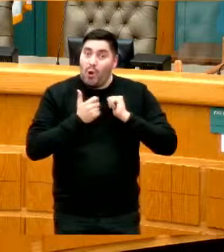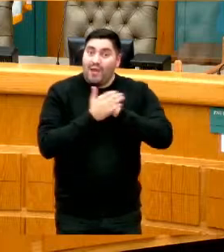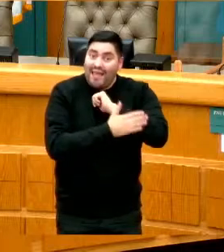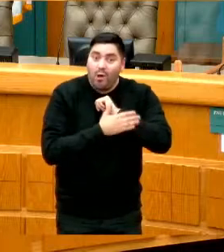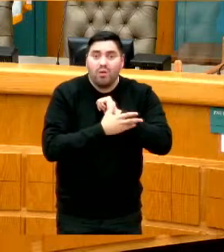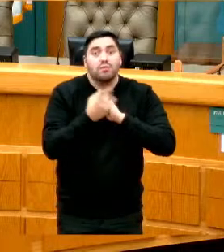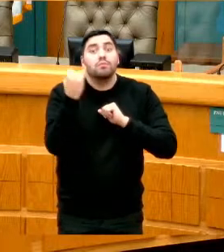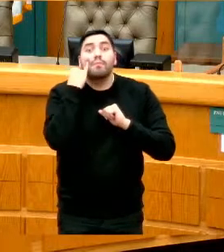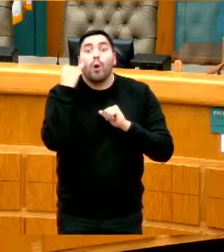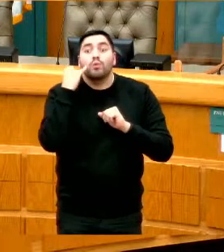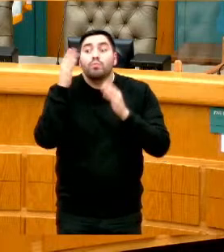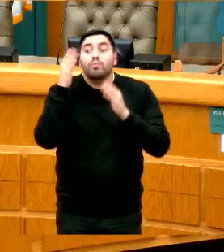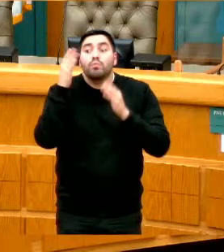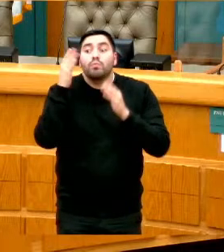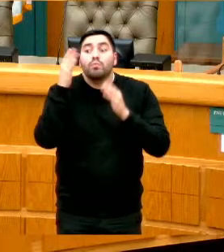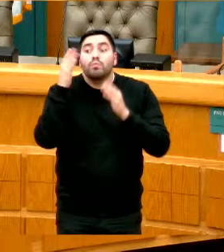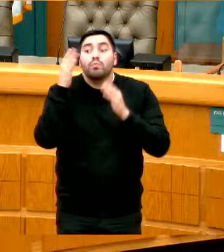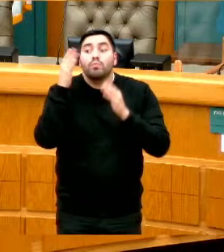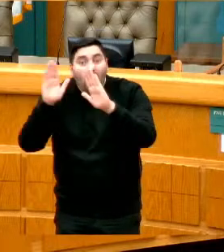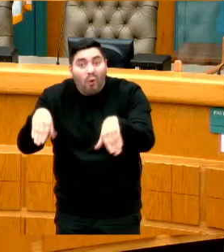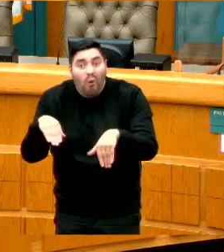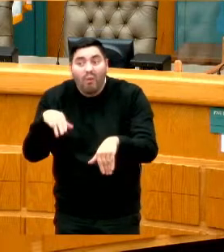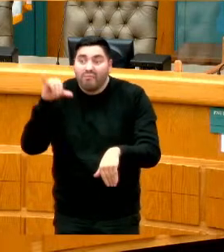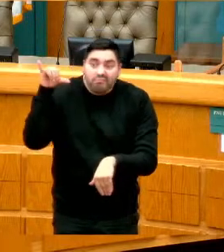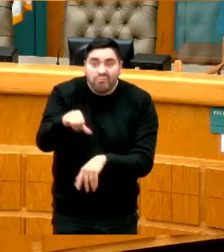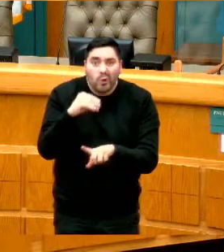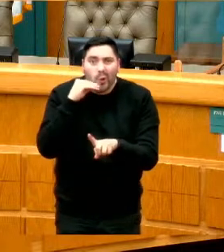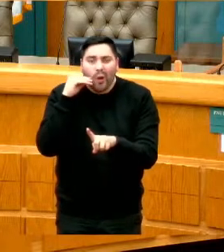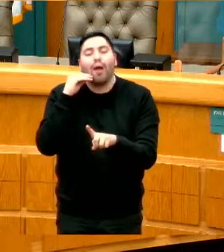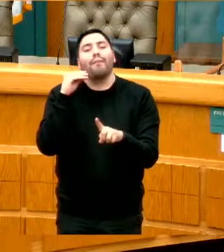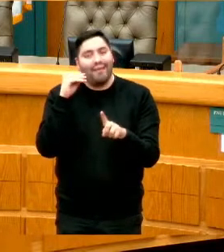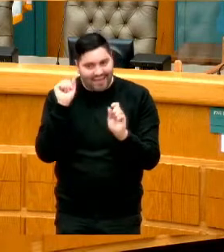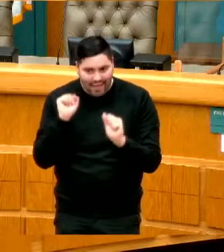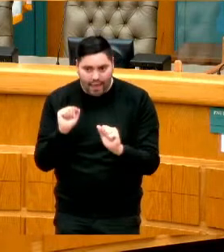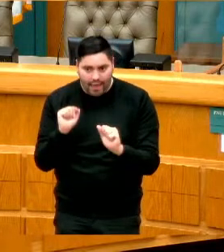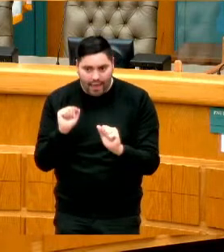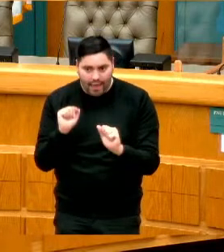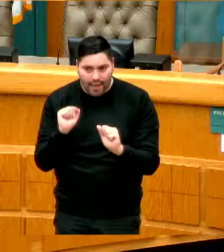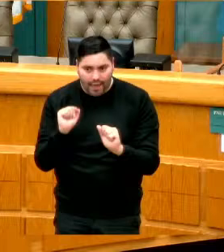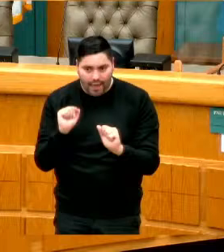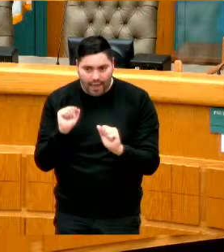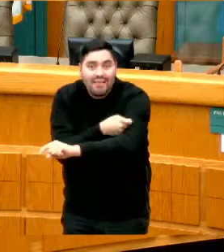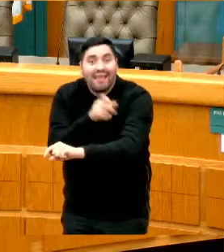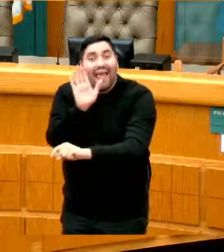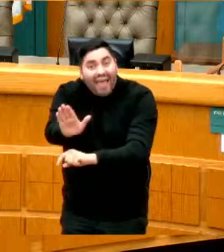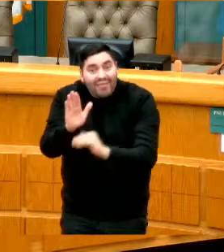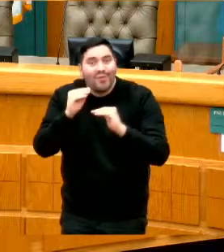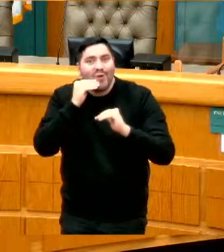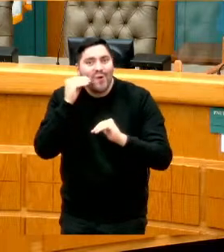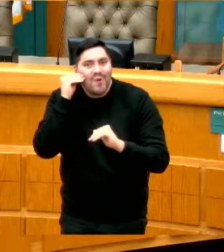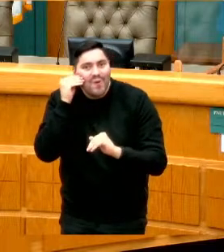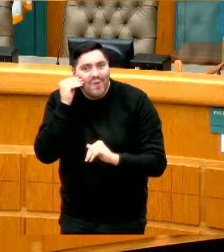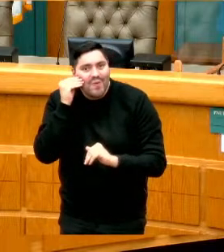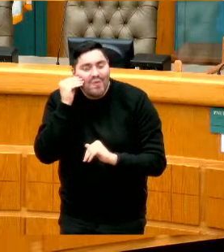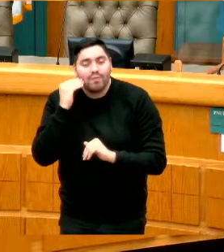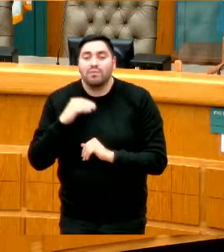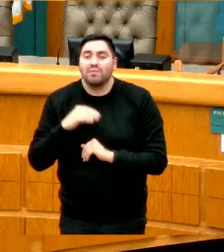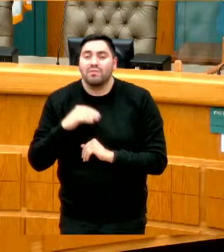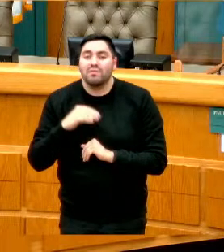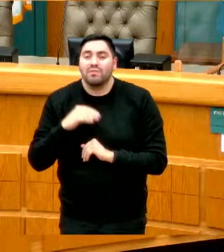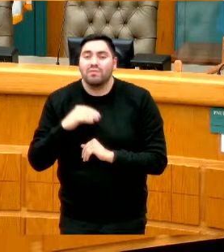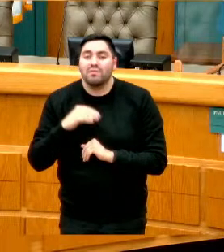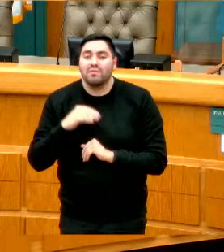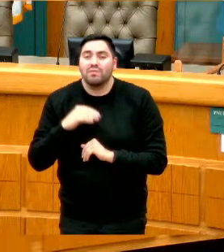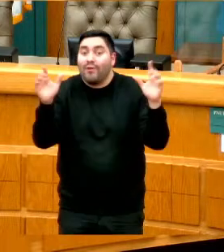a homebound patient, we're able to reach them with this life-saving vaccine in their own home. So clearly,